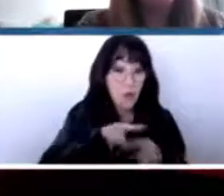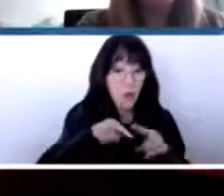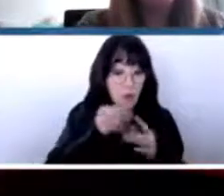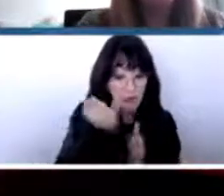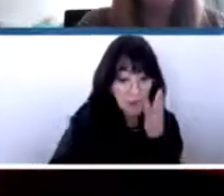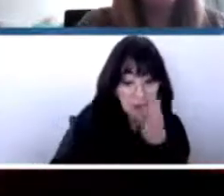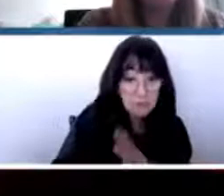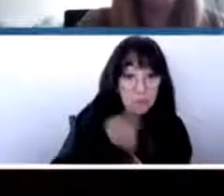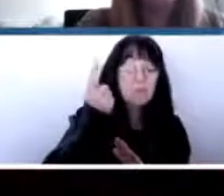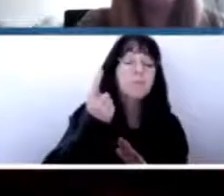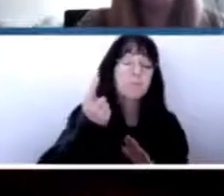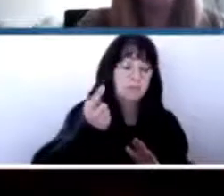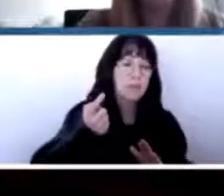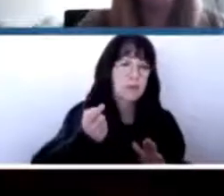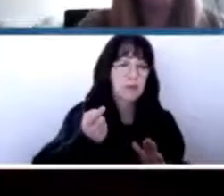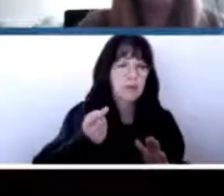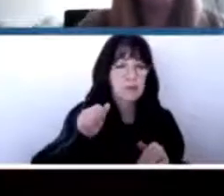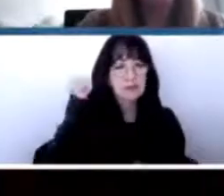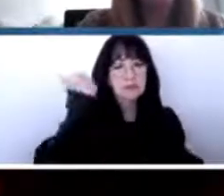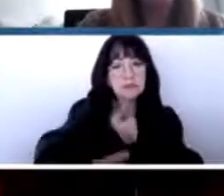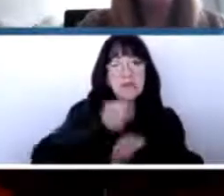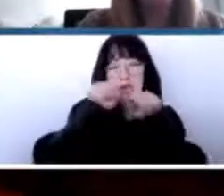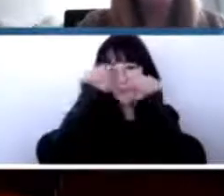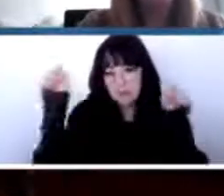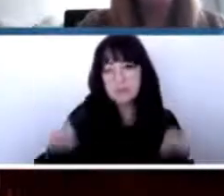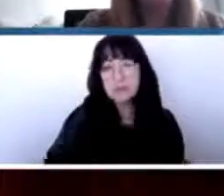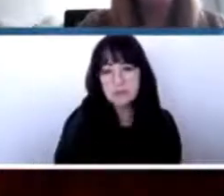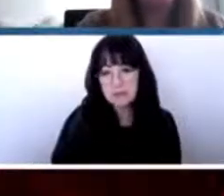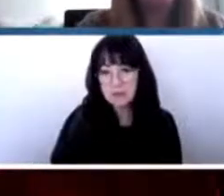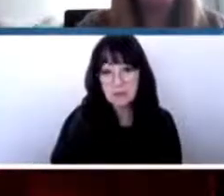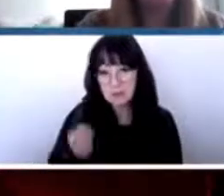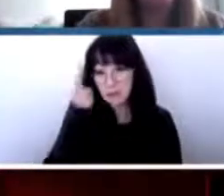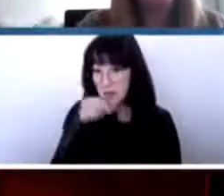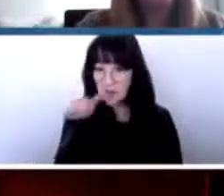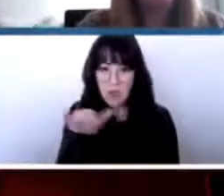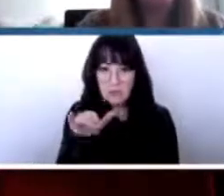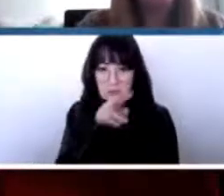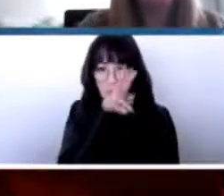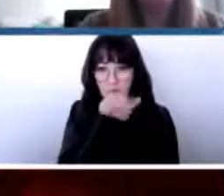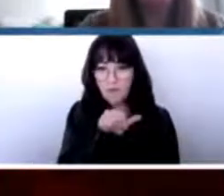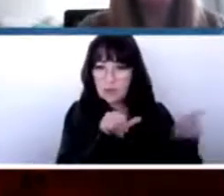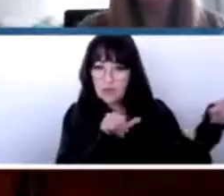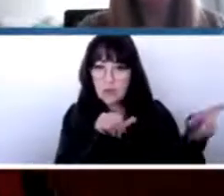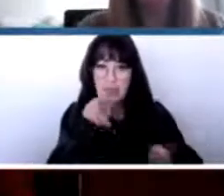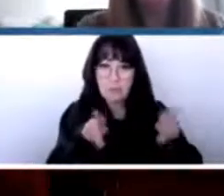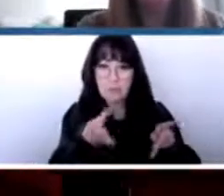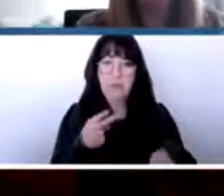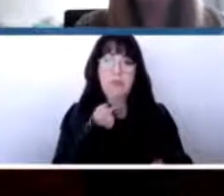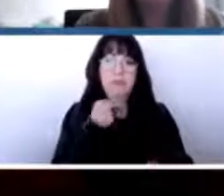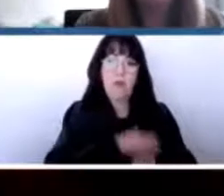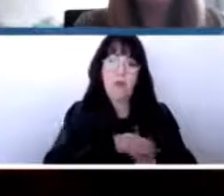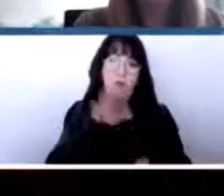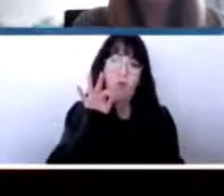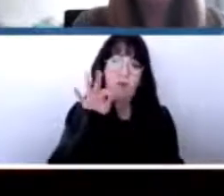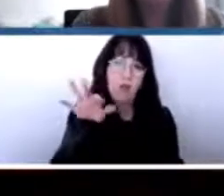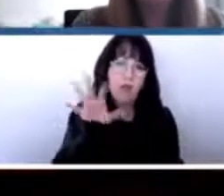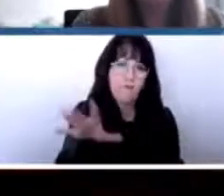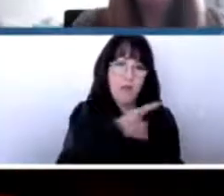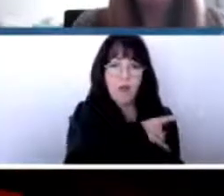have the same situation that they had in Virginia, where they have people stuck on 95 now going on 24 hours.